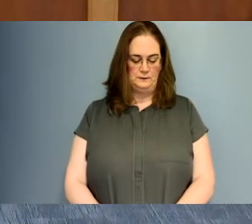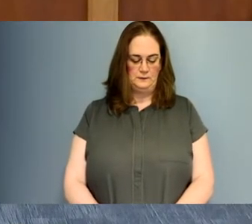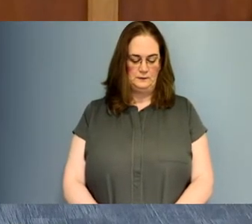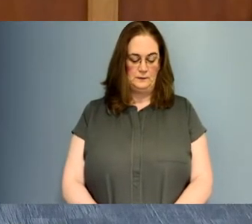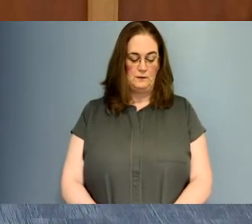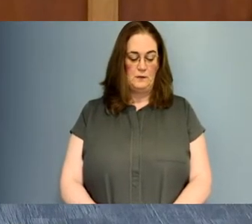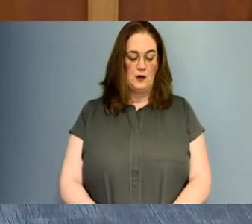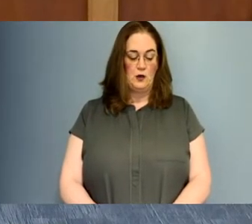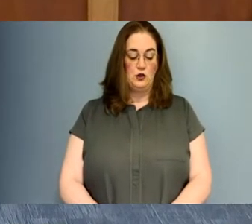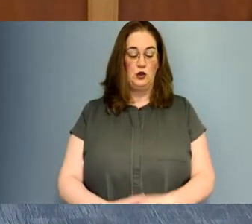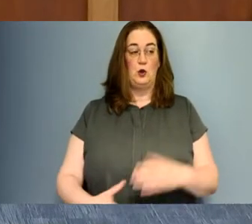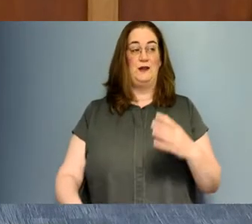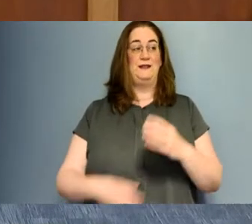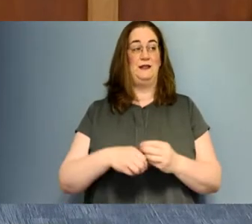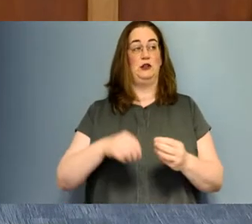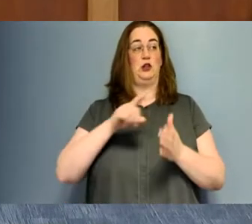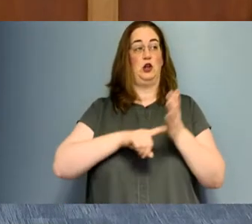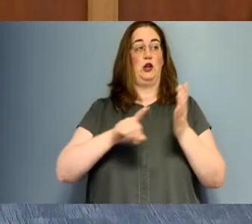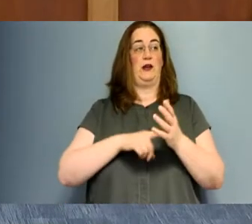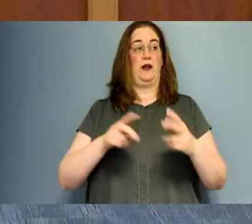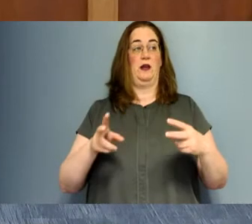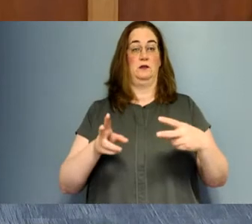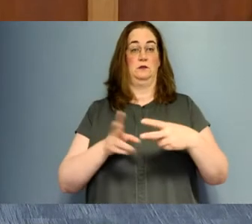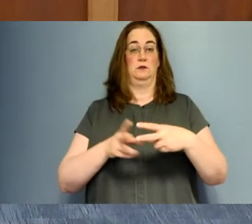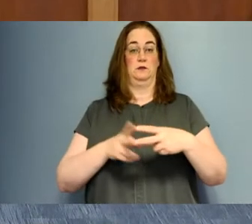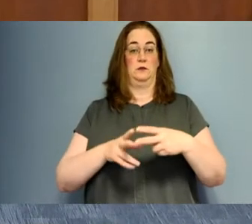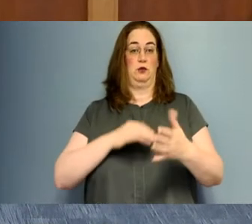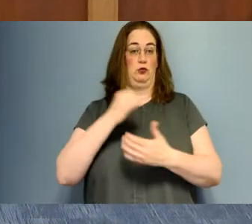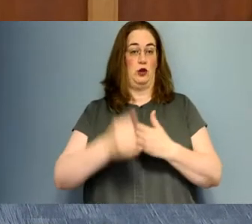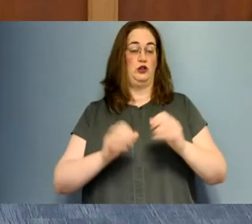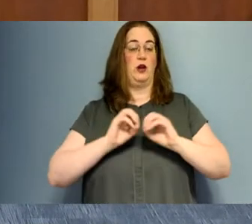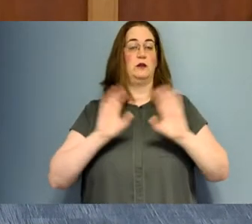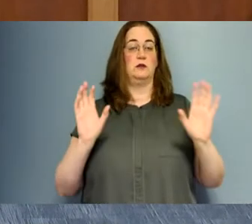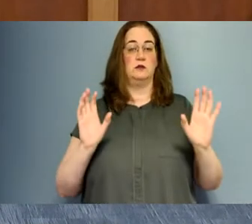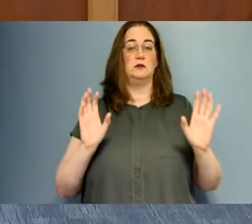All right. So in addition to looking at these projects, obviously